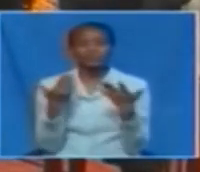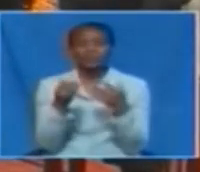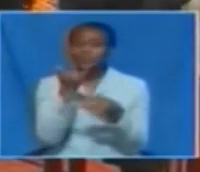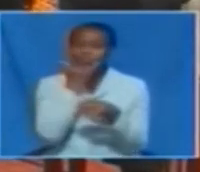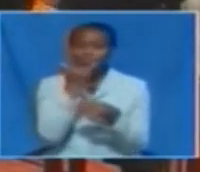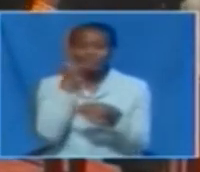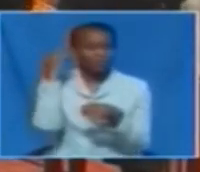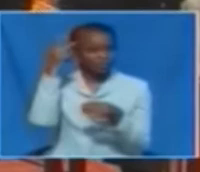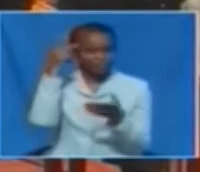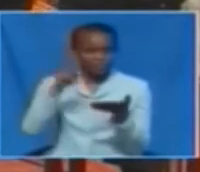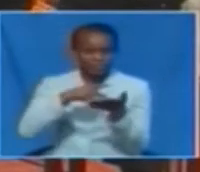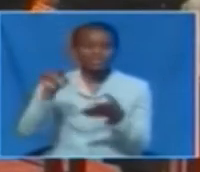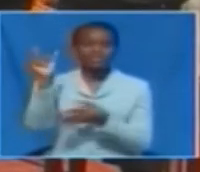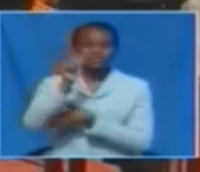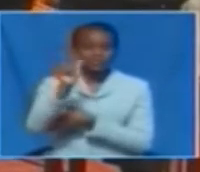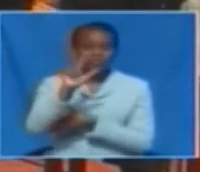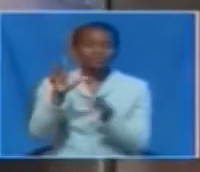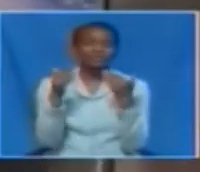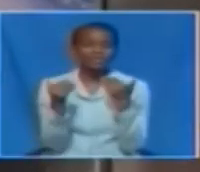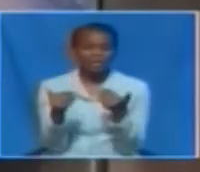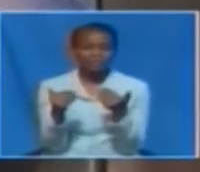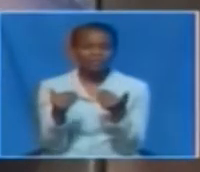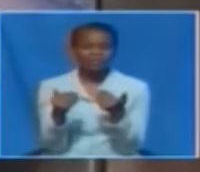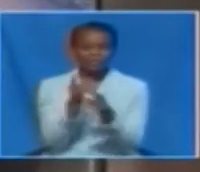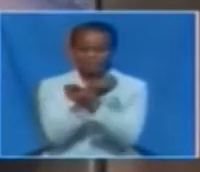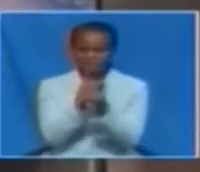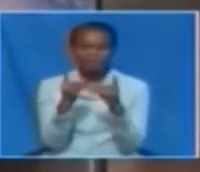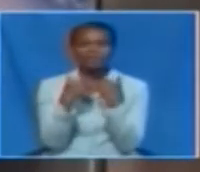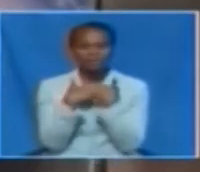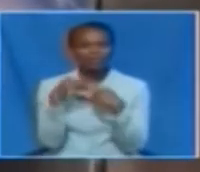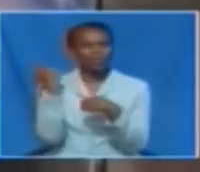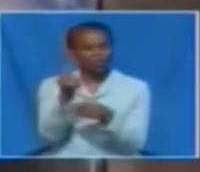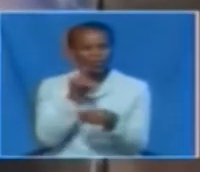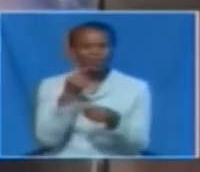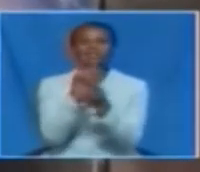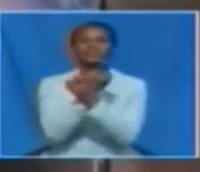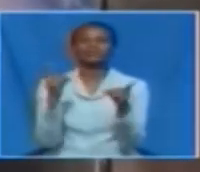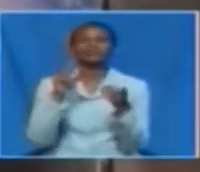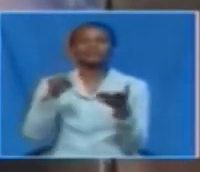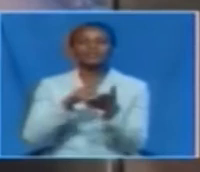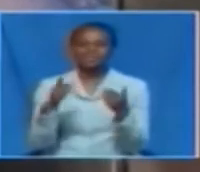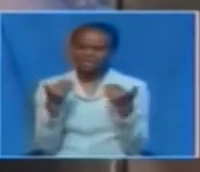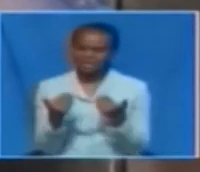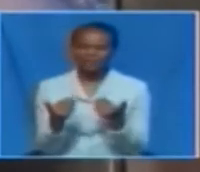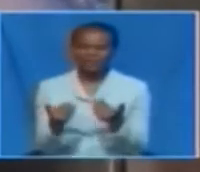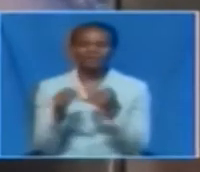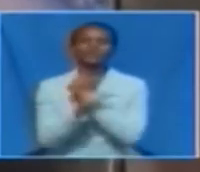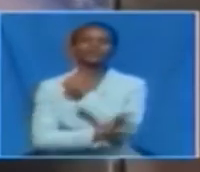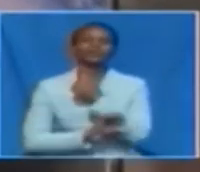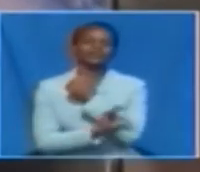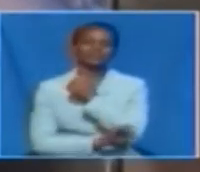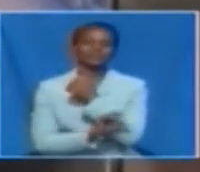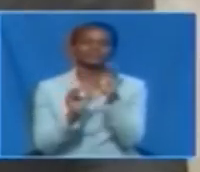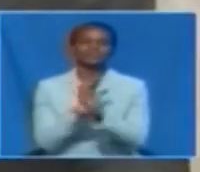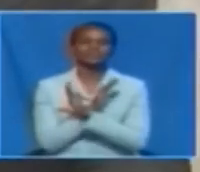political party. MMD, which you're attacking now for not being democratic, is the only democratic party at the moment in this country.